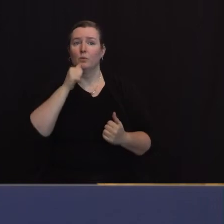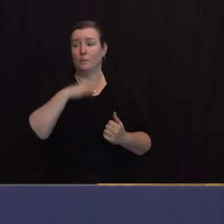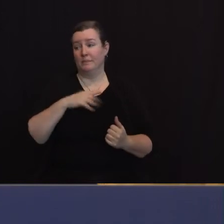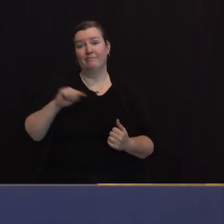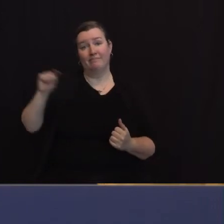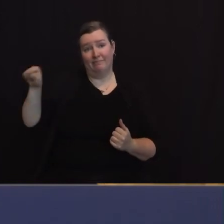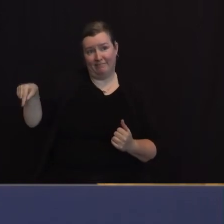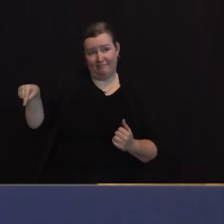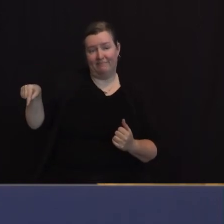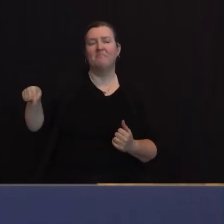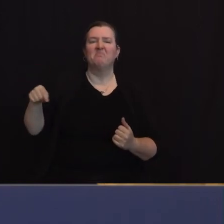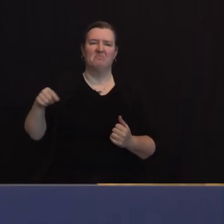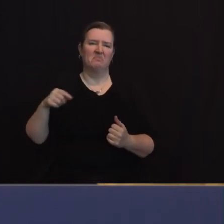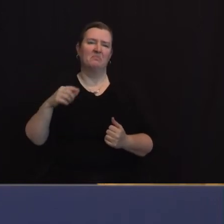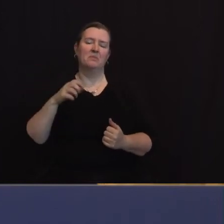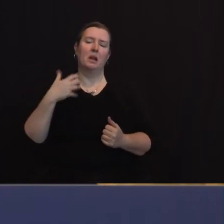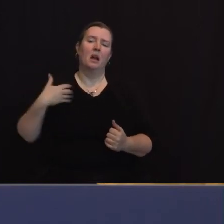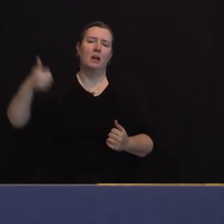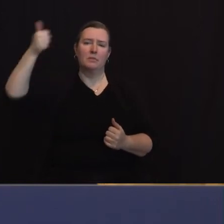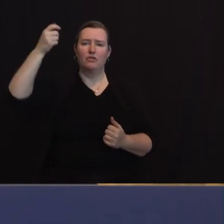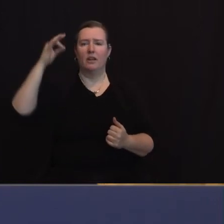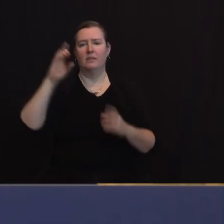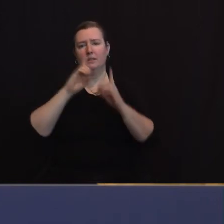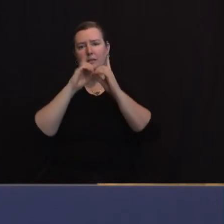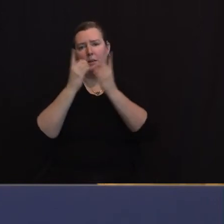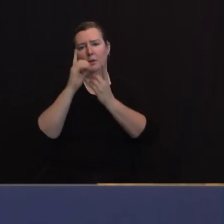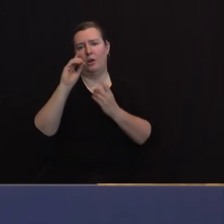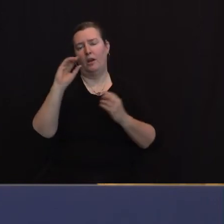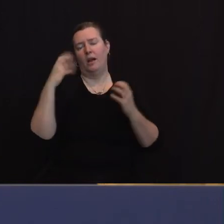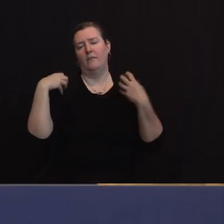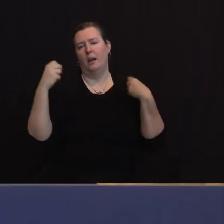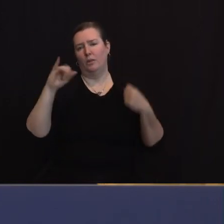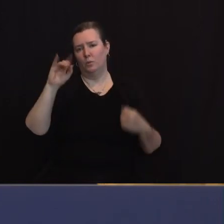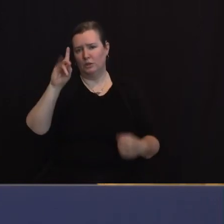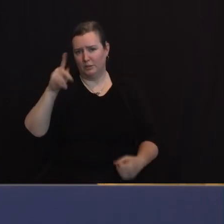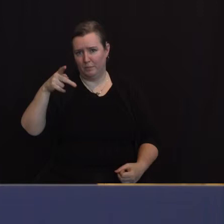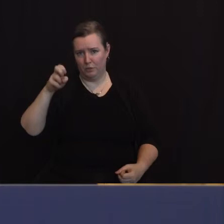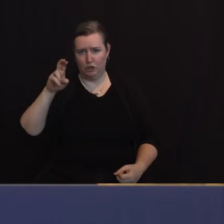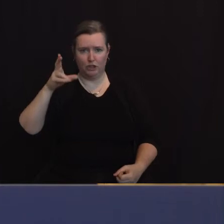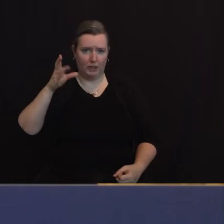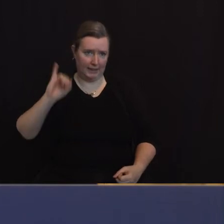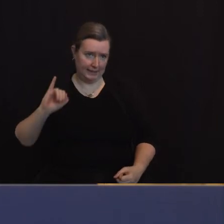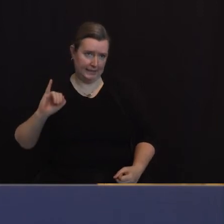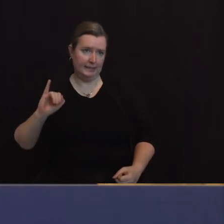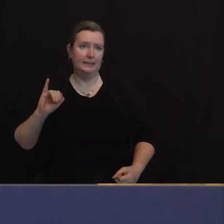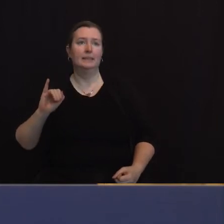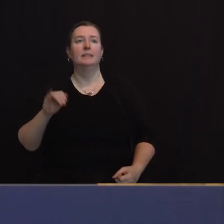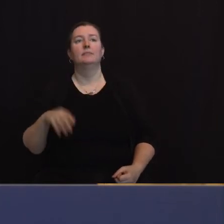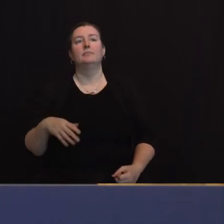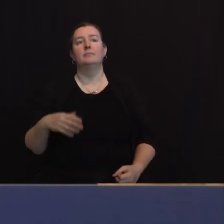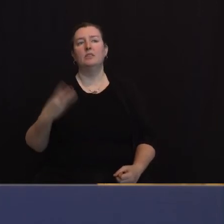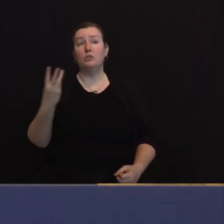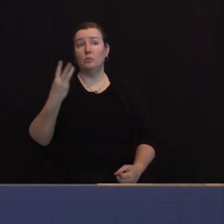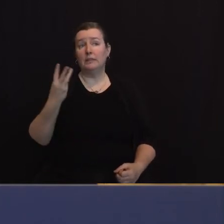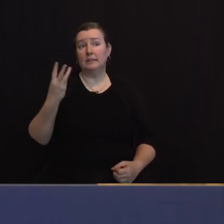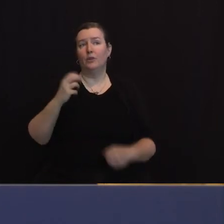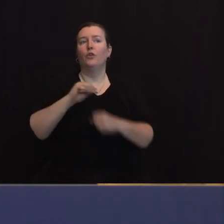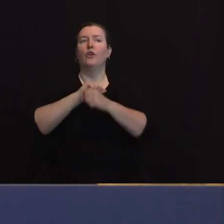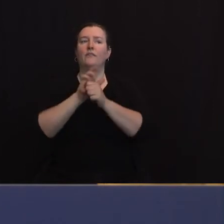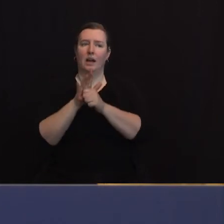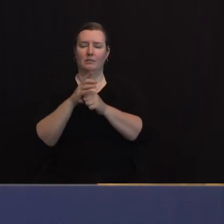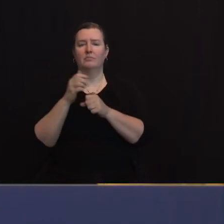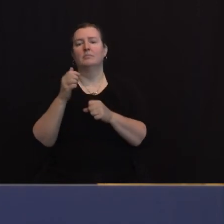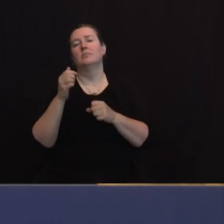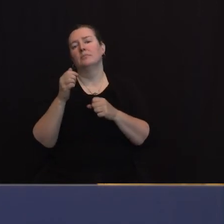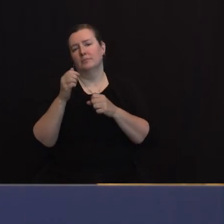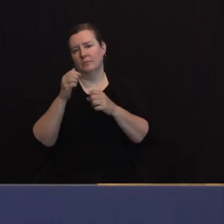the Commissioner of the Department of Health, Judy Persichilli. It's a Wednesday, so we've got COVID-19 response medical advisor and former